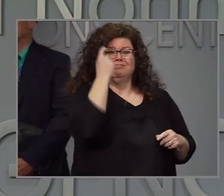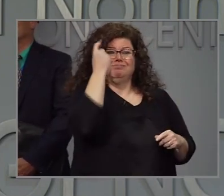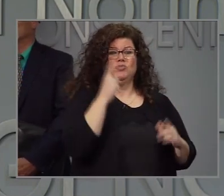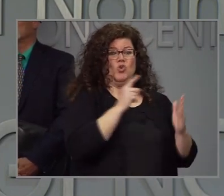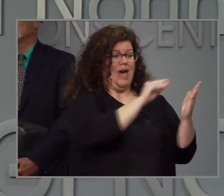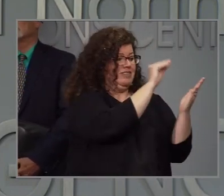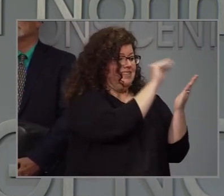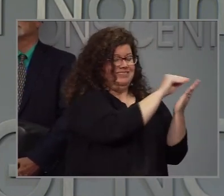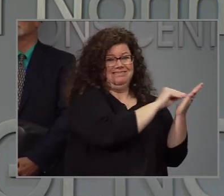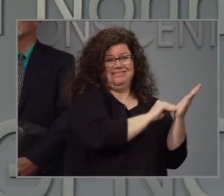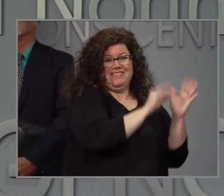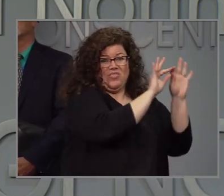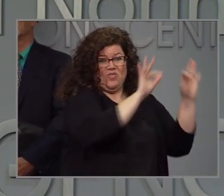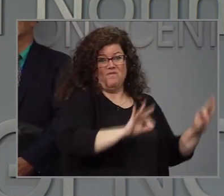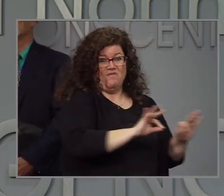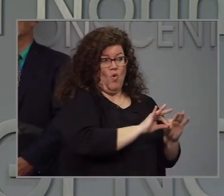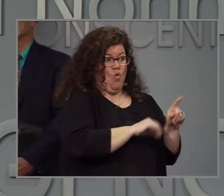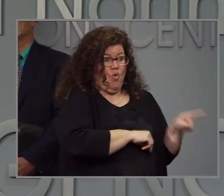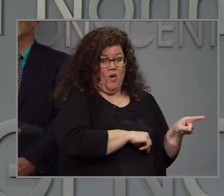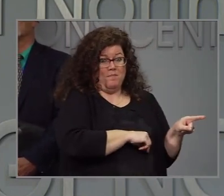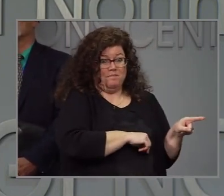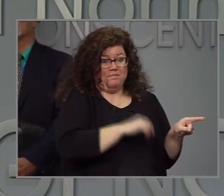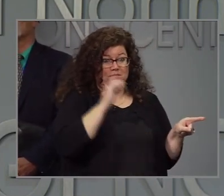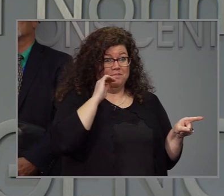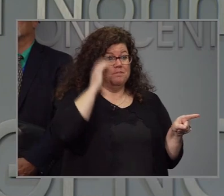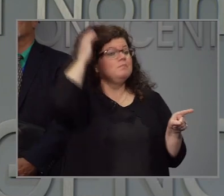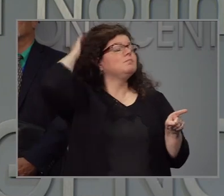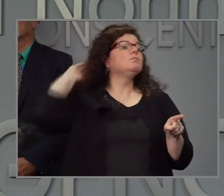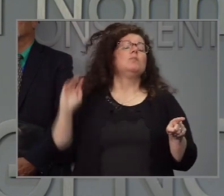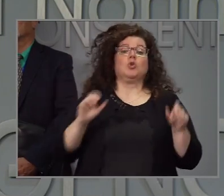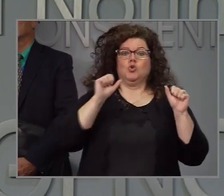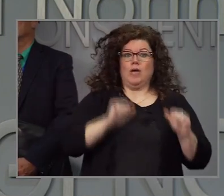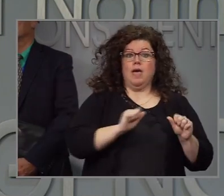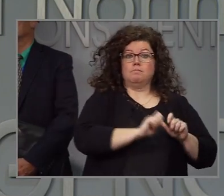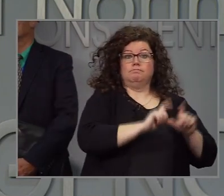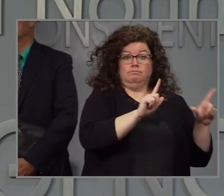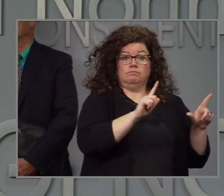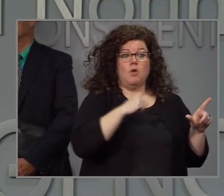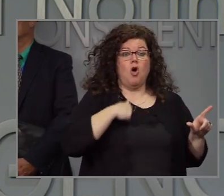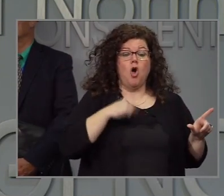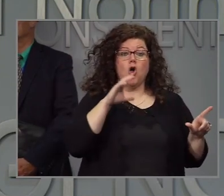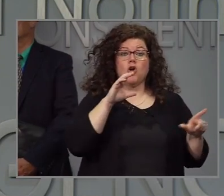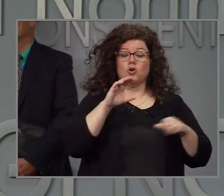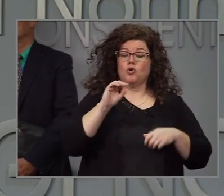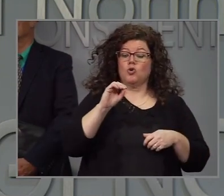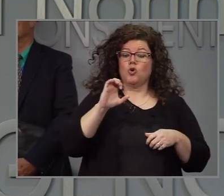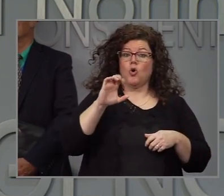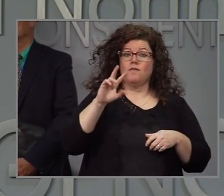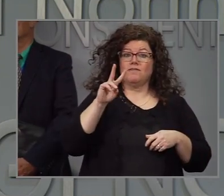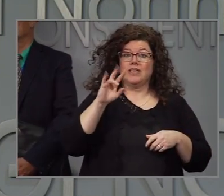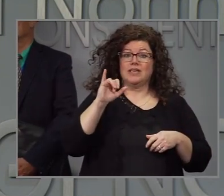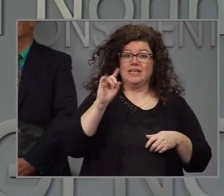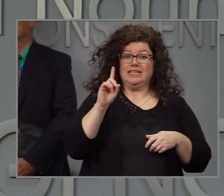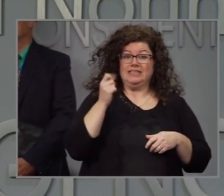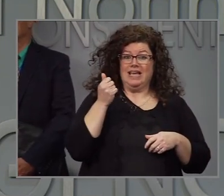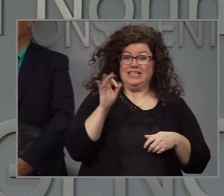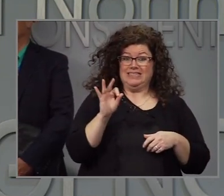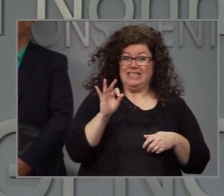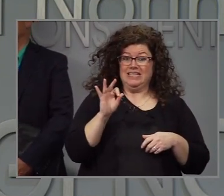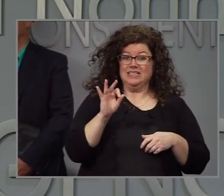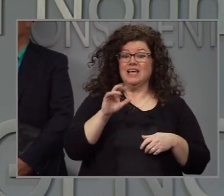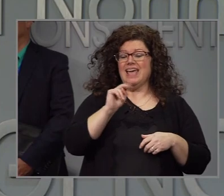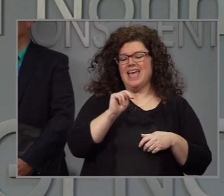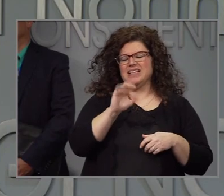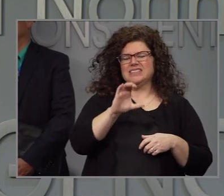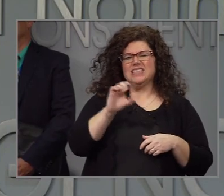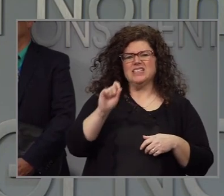process works. Industry representatives can visit the state's COVID-19 website at